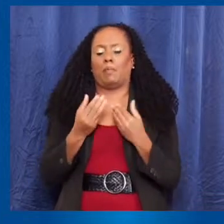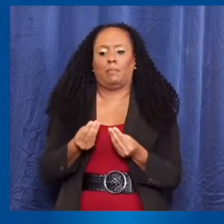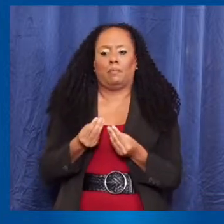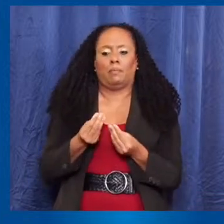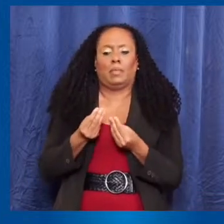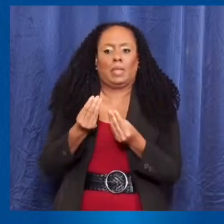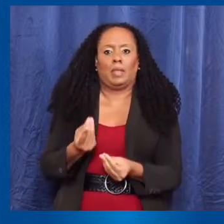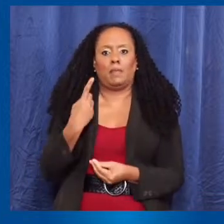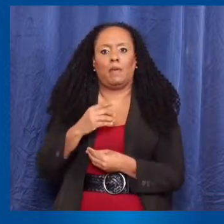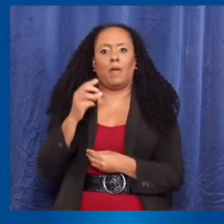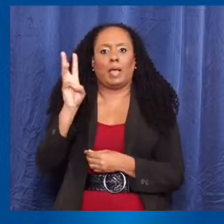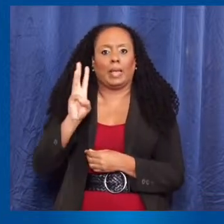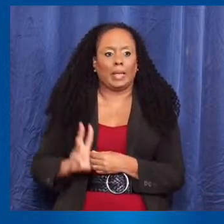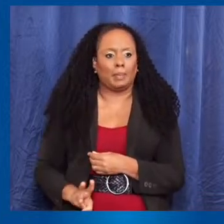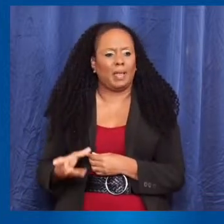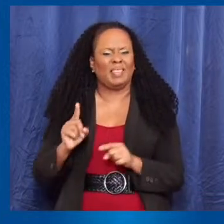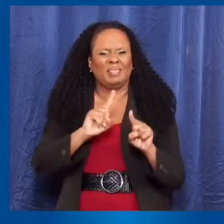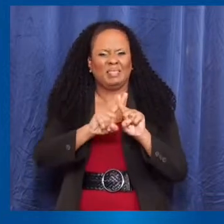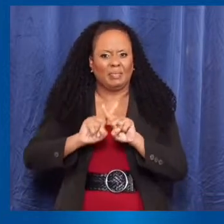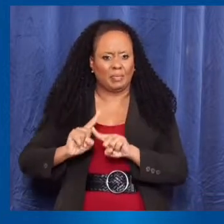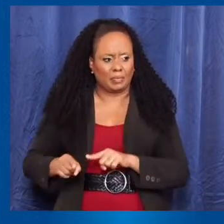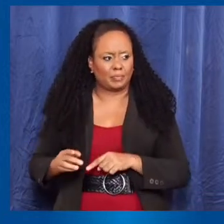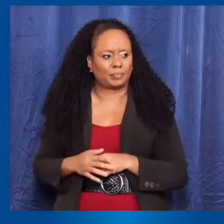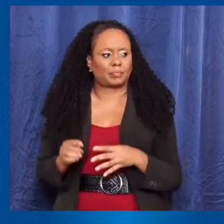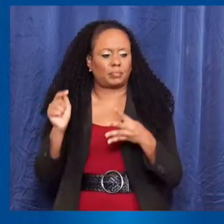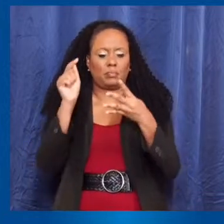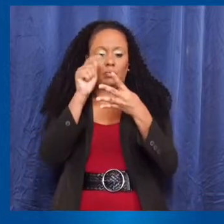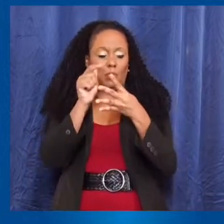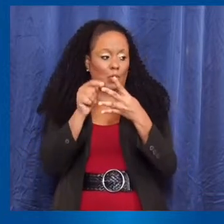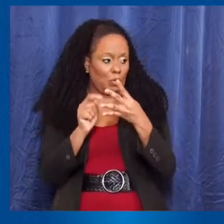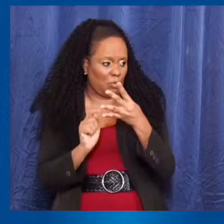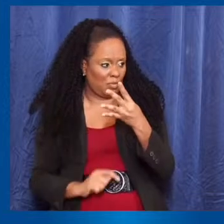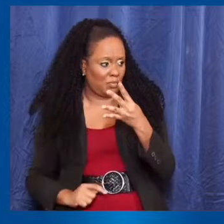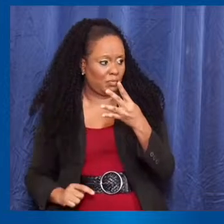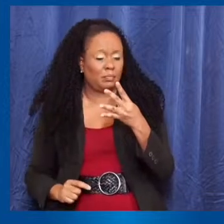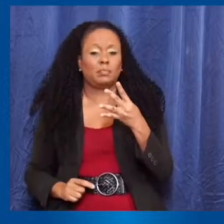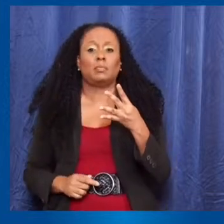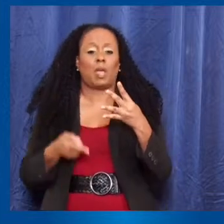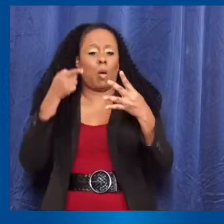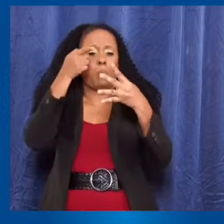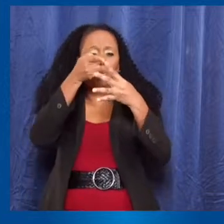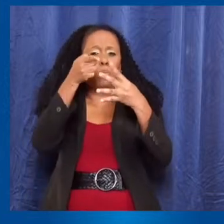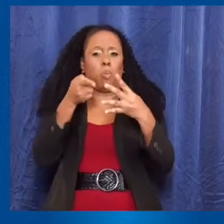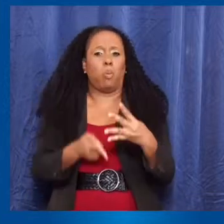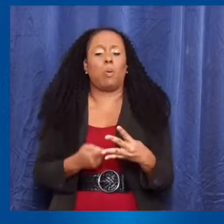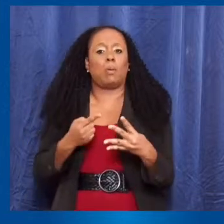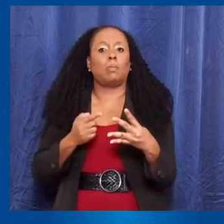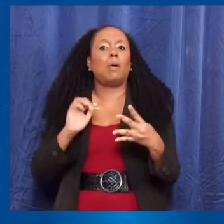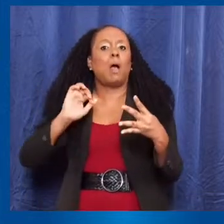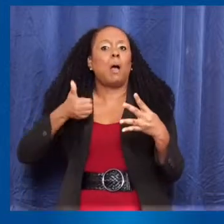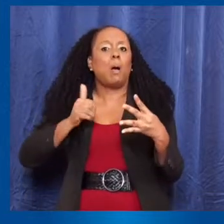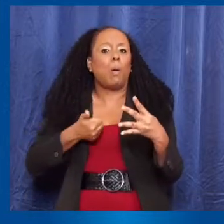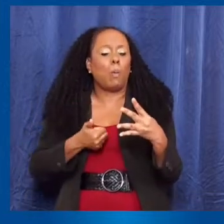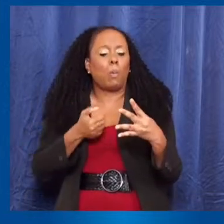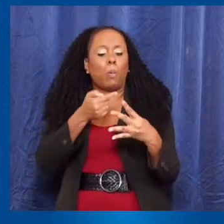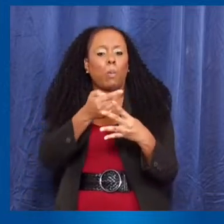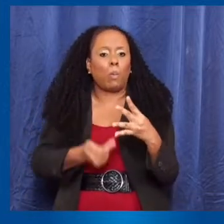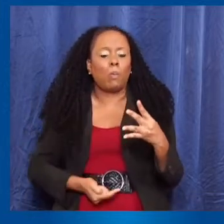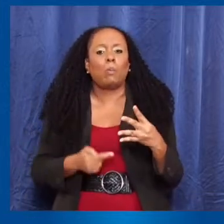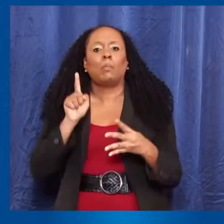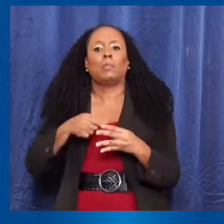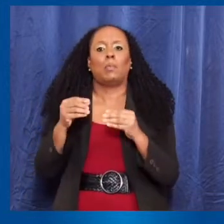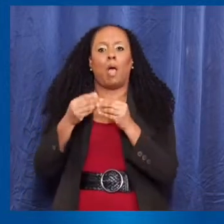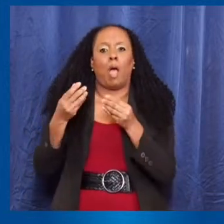and damage. Those are very ambitious objectives, and to achieve them we need a collective